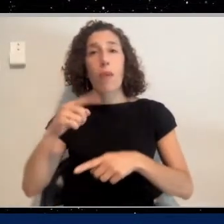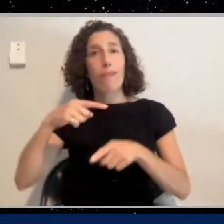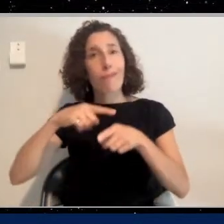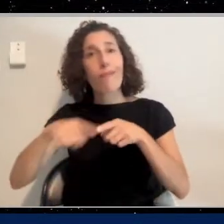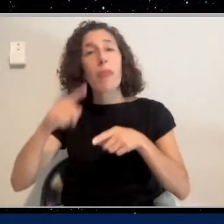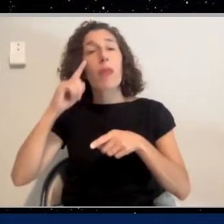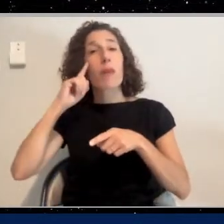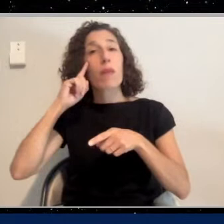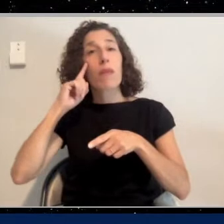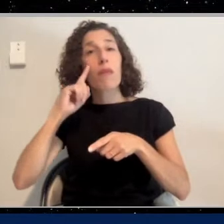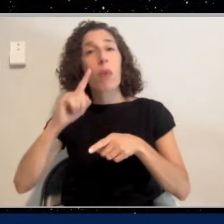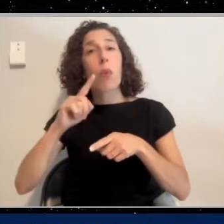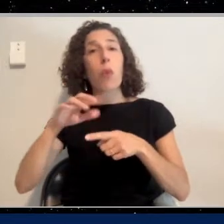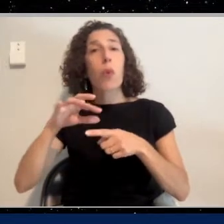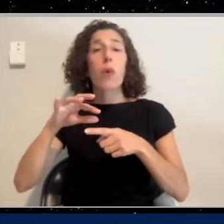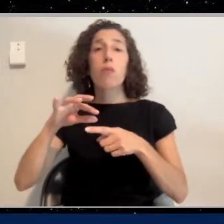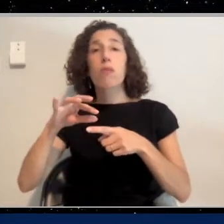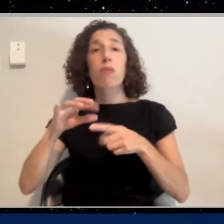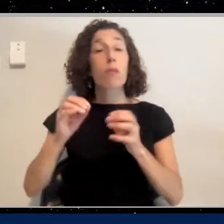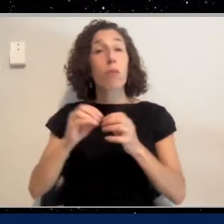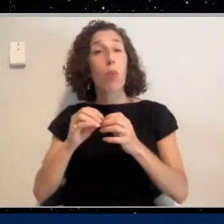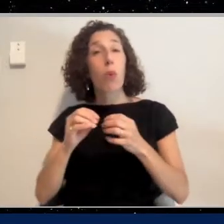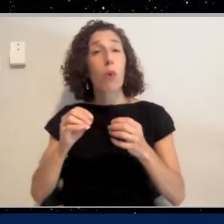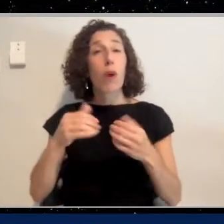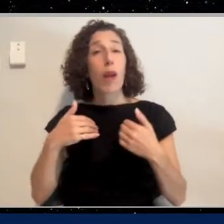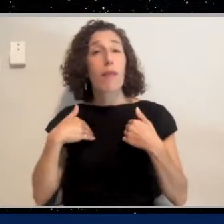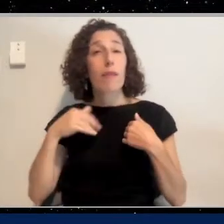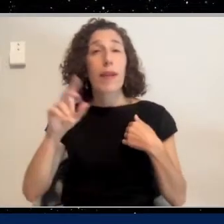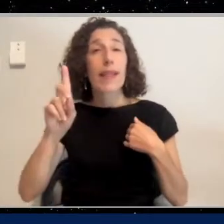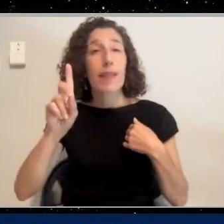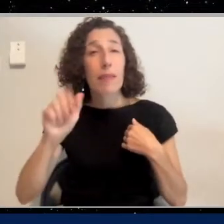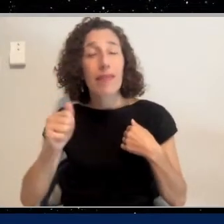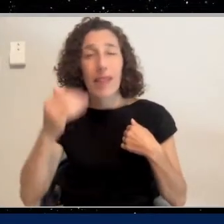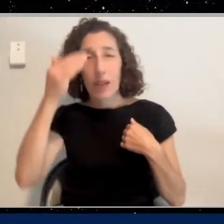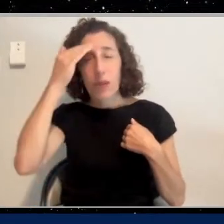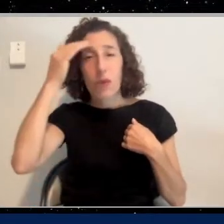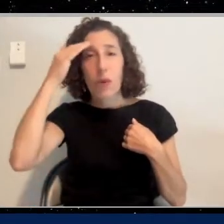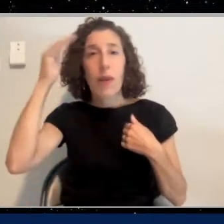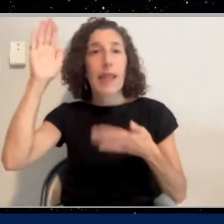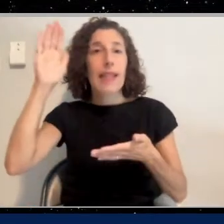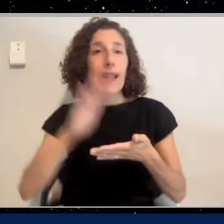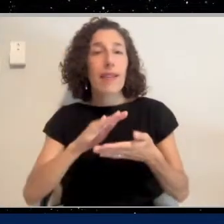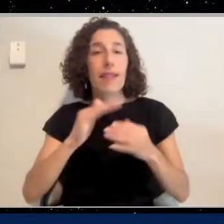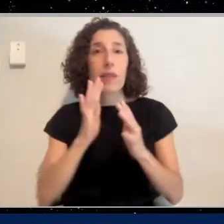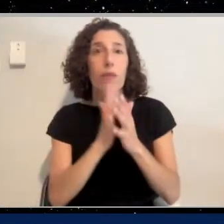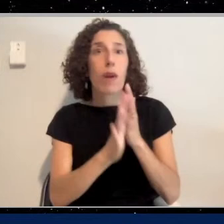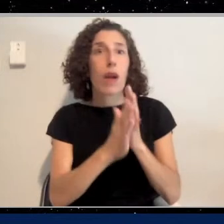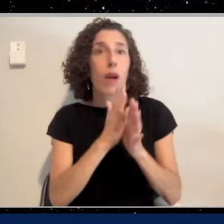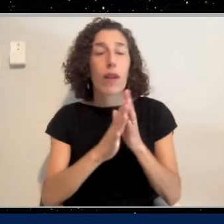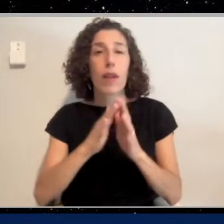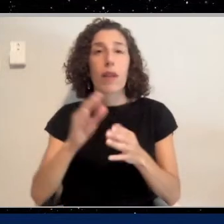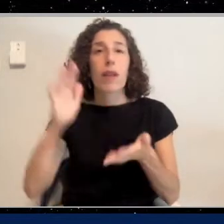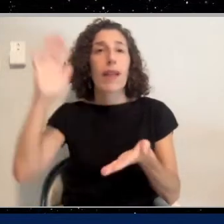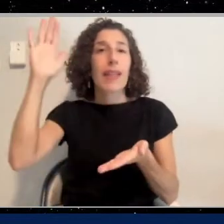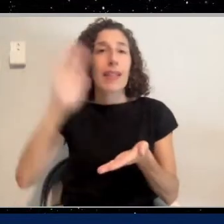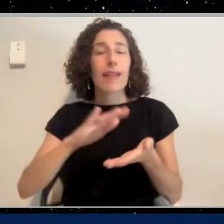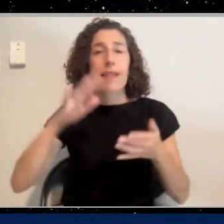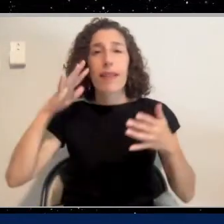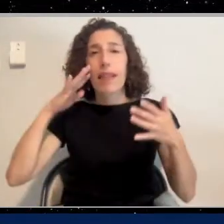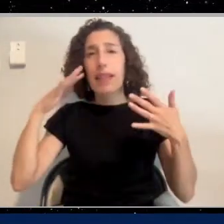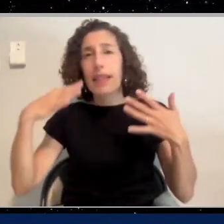around. Are there special times where you can sort of visit the museum and have be a little bit more chill experience? Less people, less